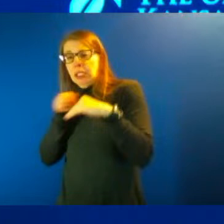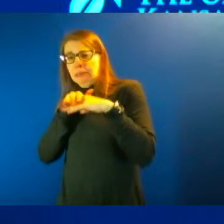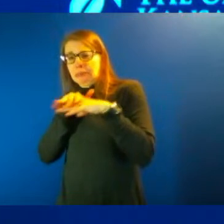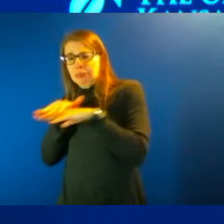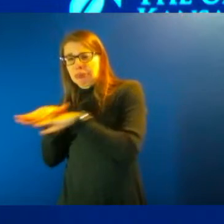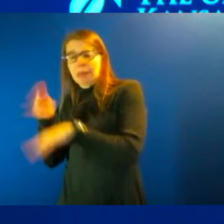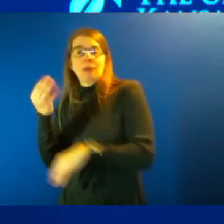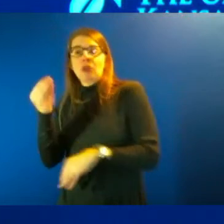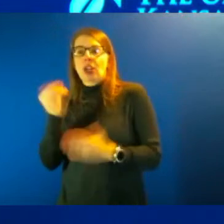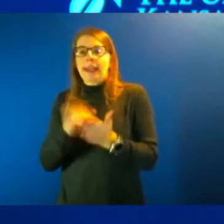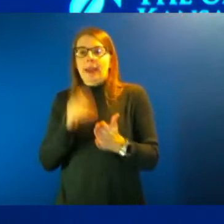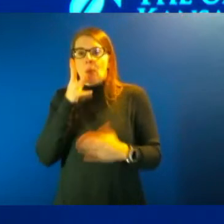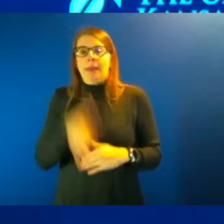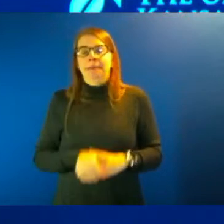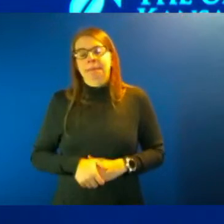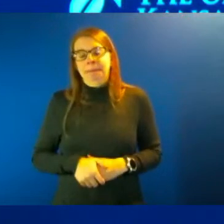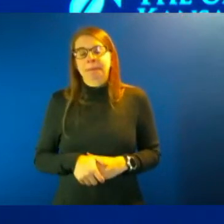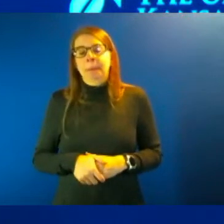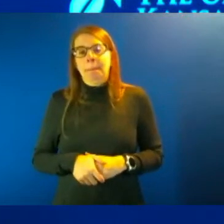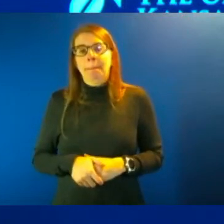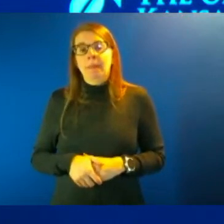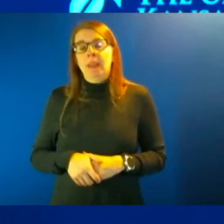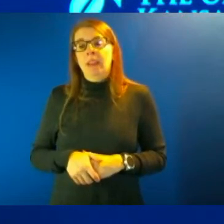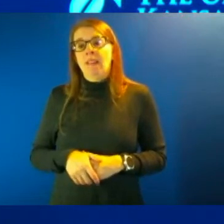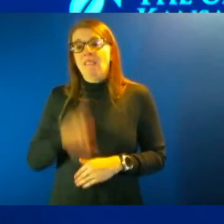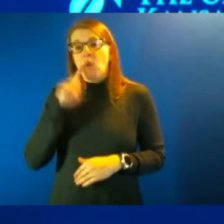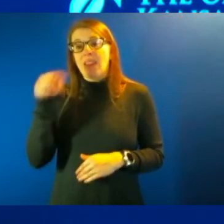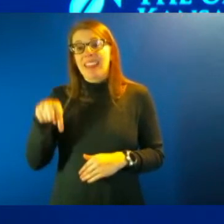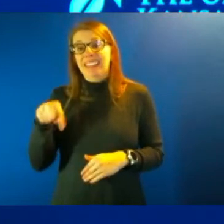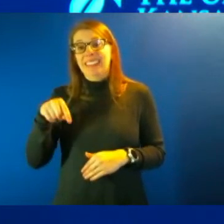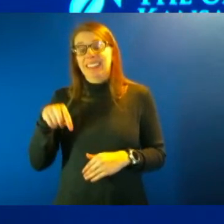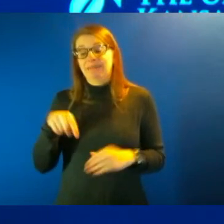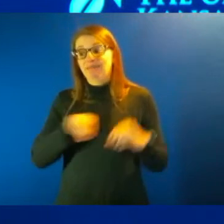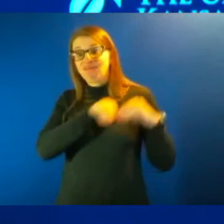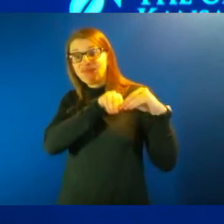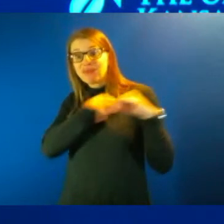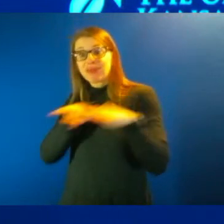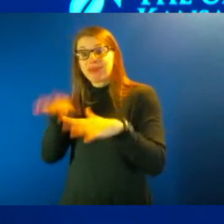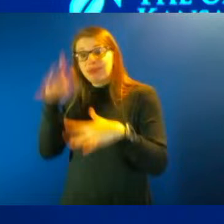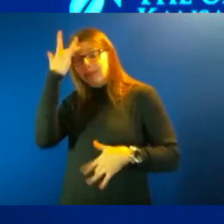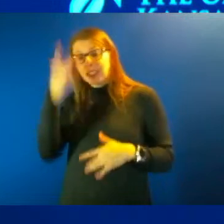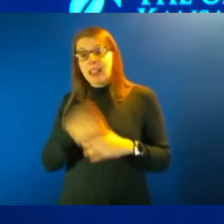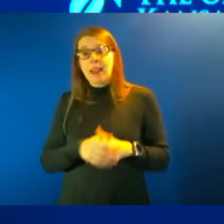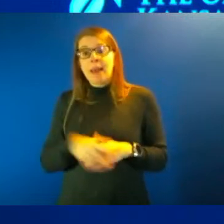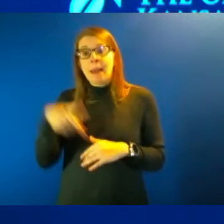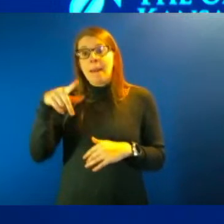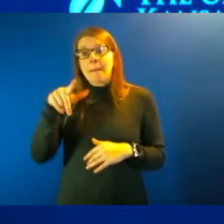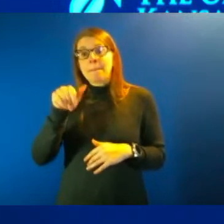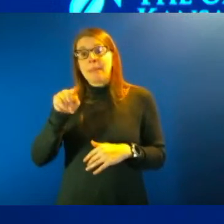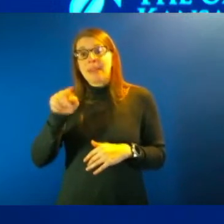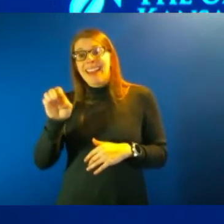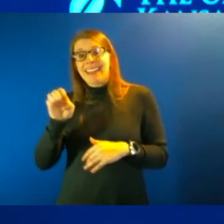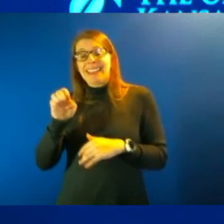so as far as this surge, and so I would say to the folks in Platte County, unless your vaccination rate's 80 or 85%, I would